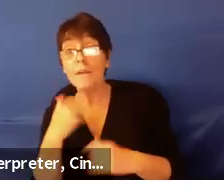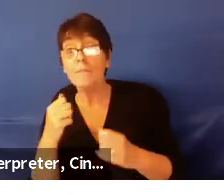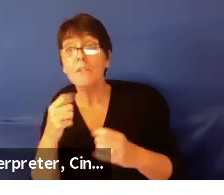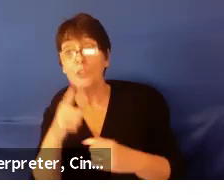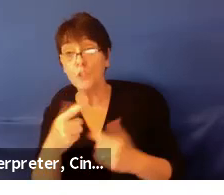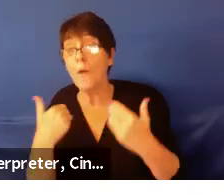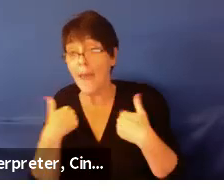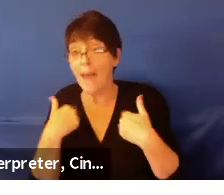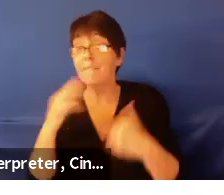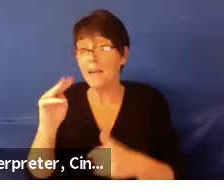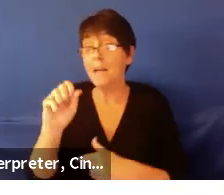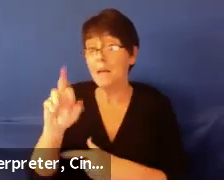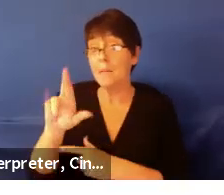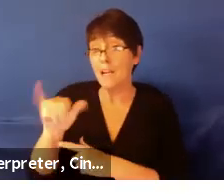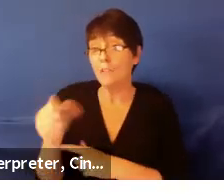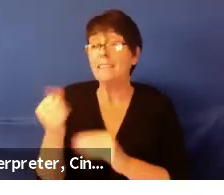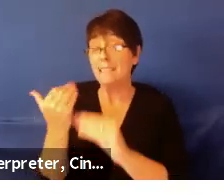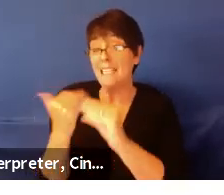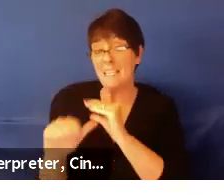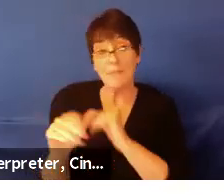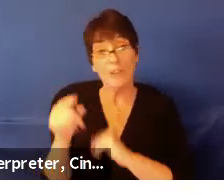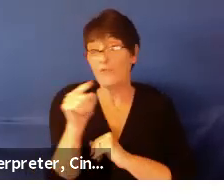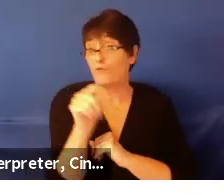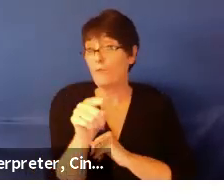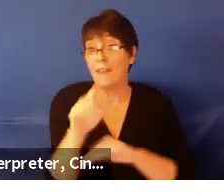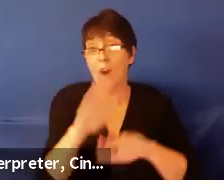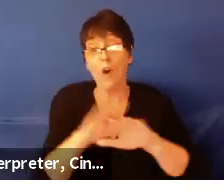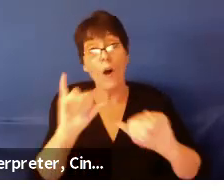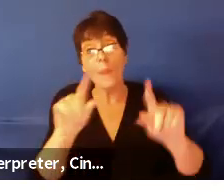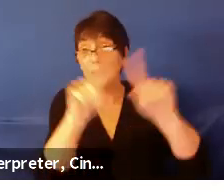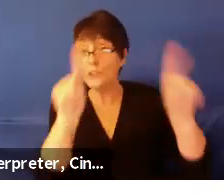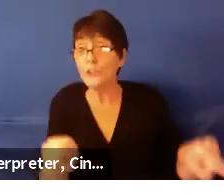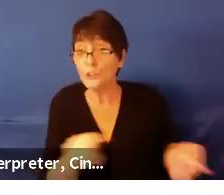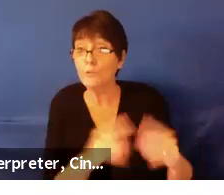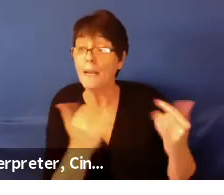got Mary's email right there on the screen,